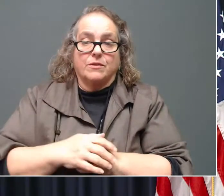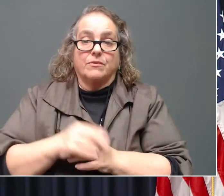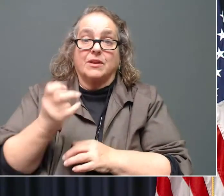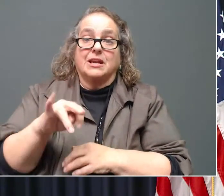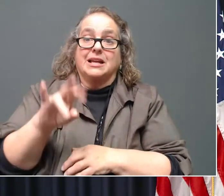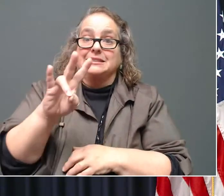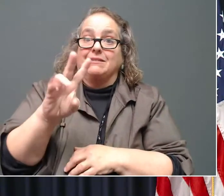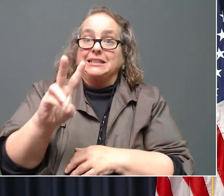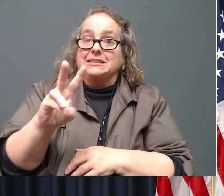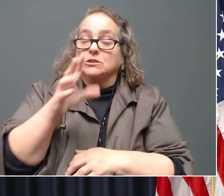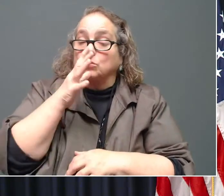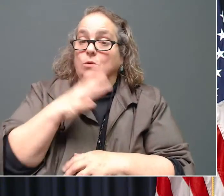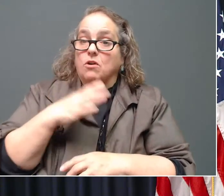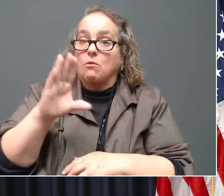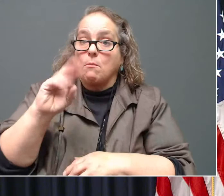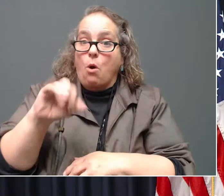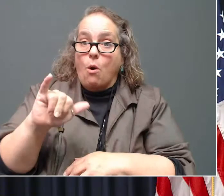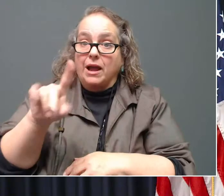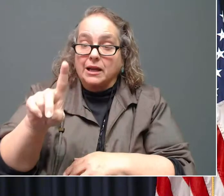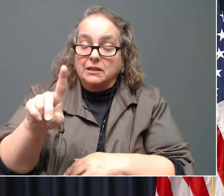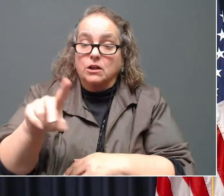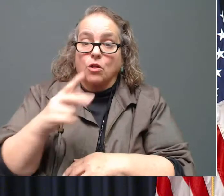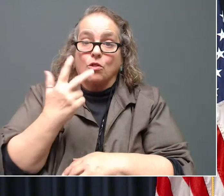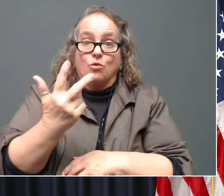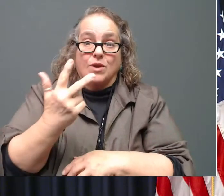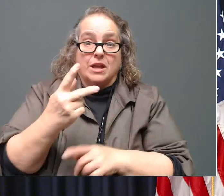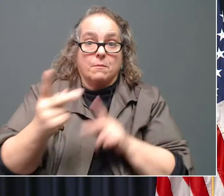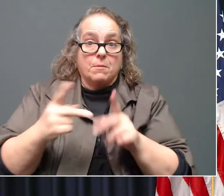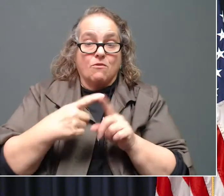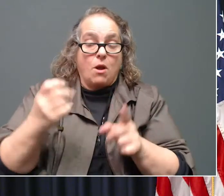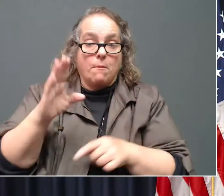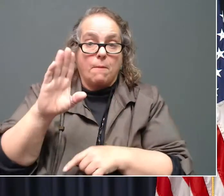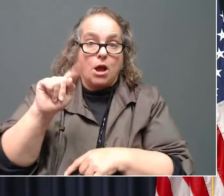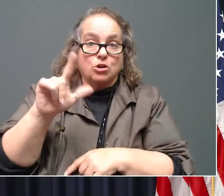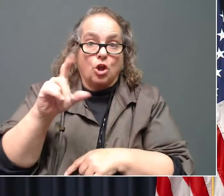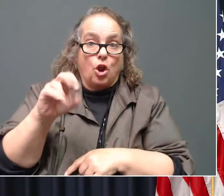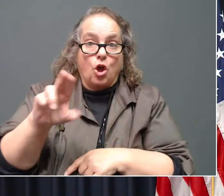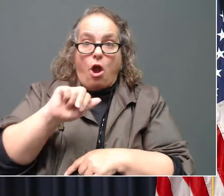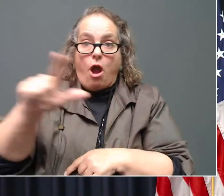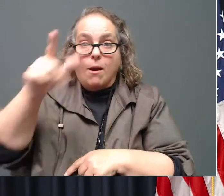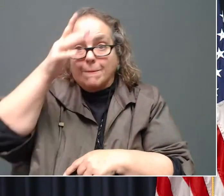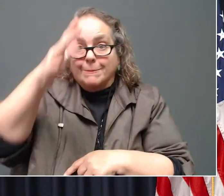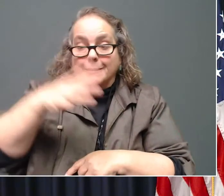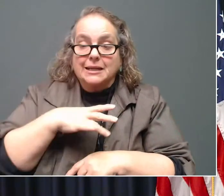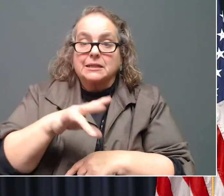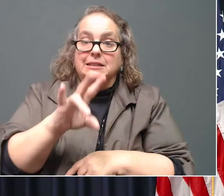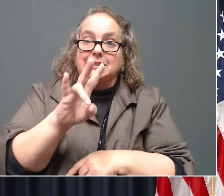woman from Boyd, 3 individuals from Butler County, all men, ages 70, 78, and